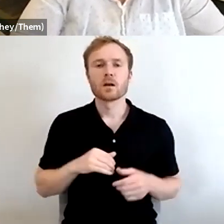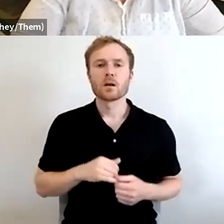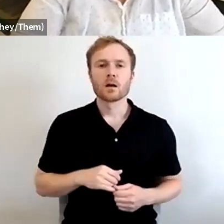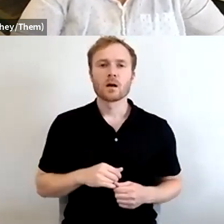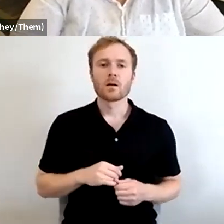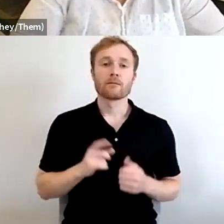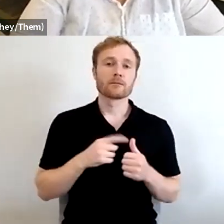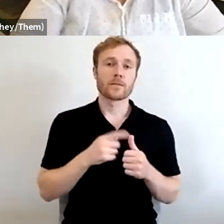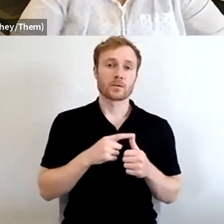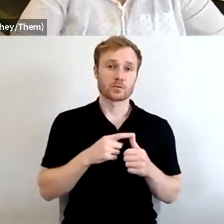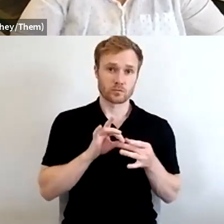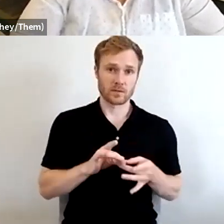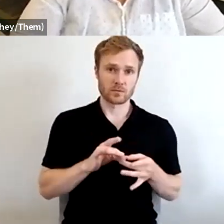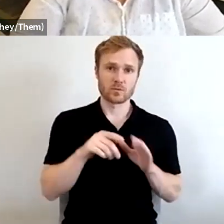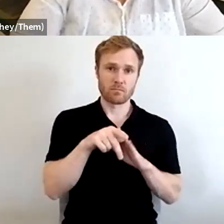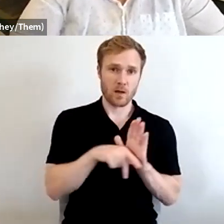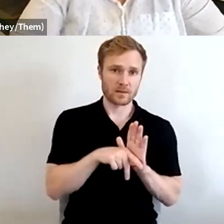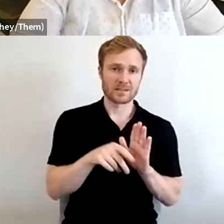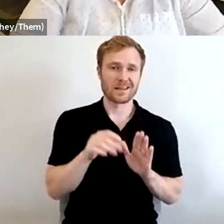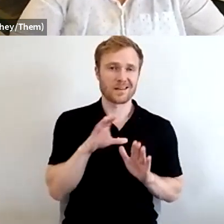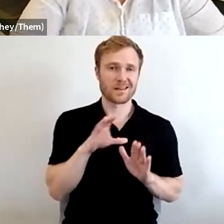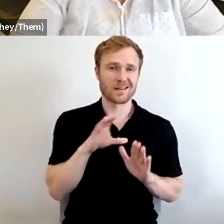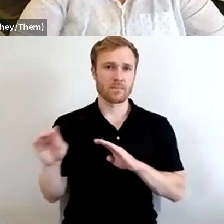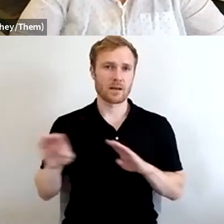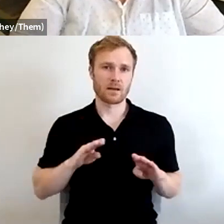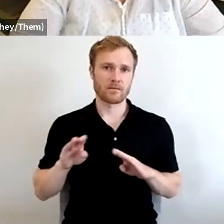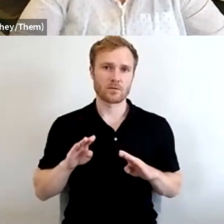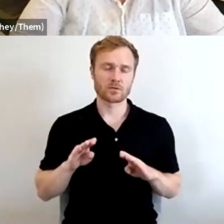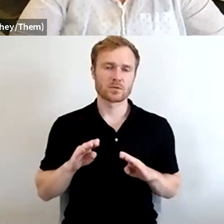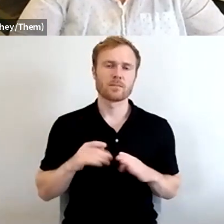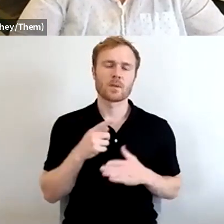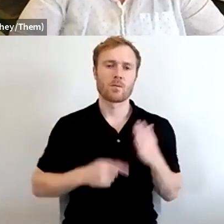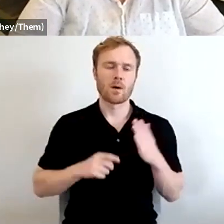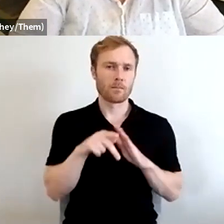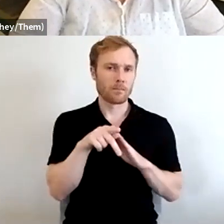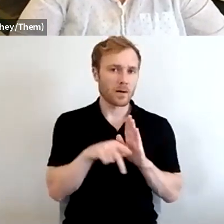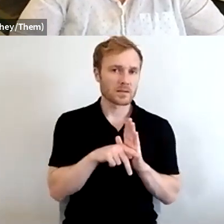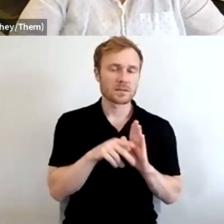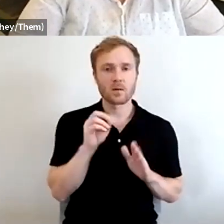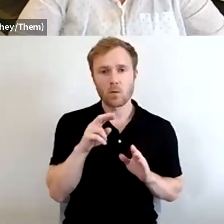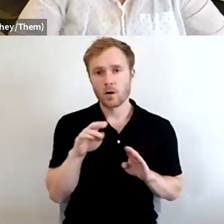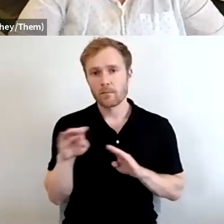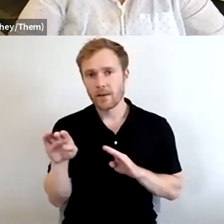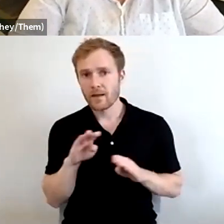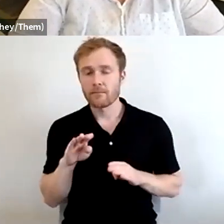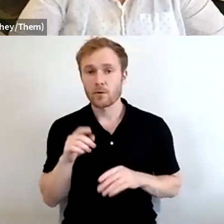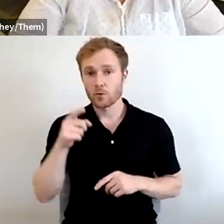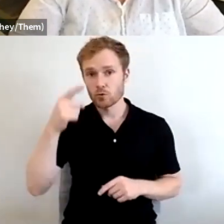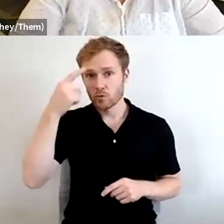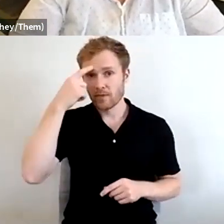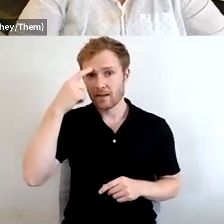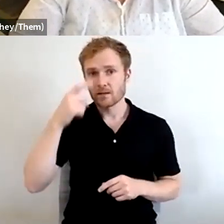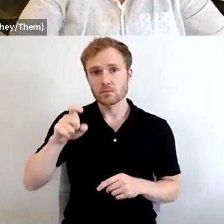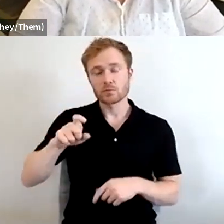or behaviors. So what policy or behavior do you think we should